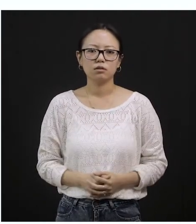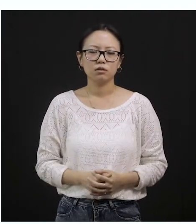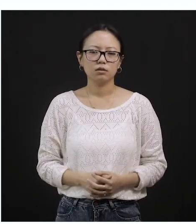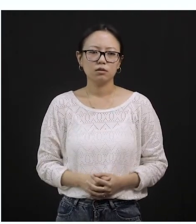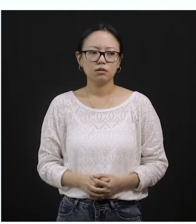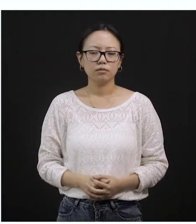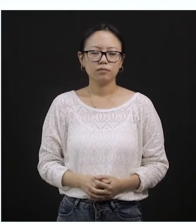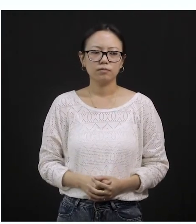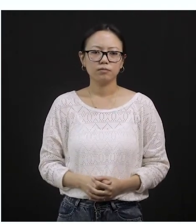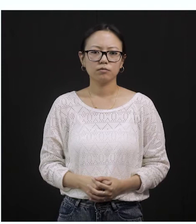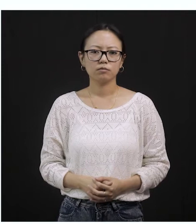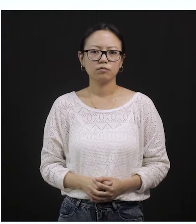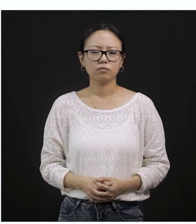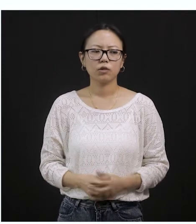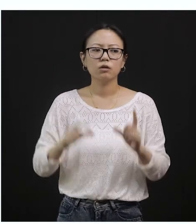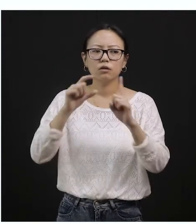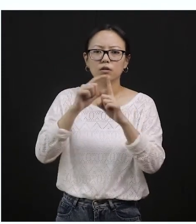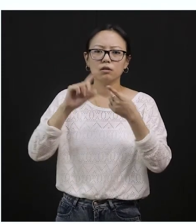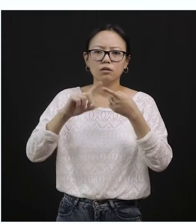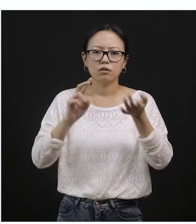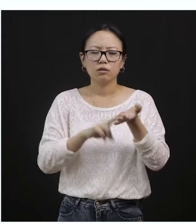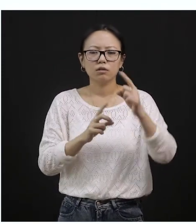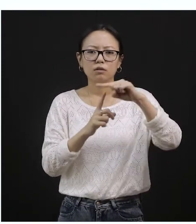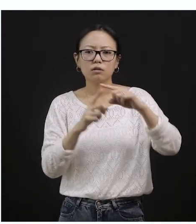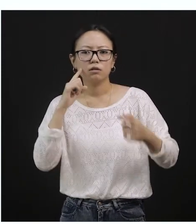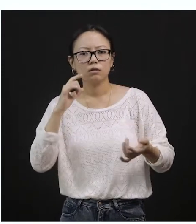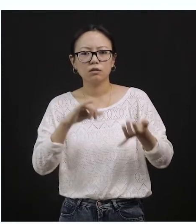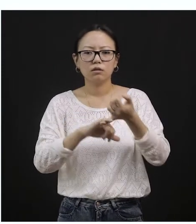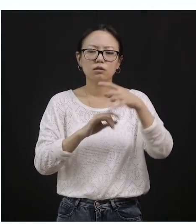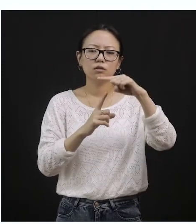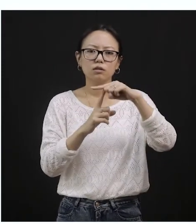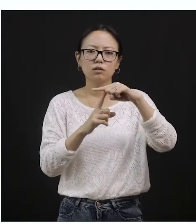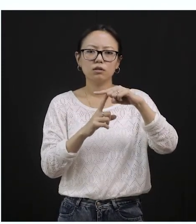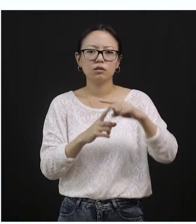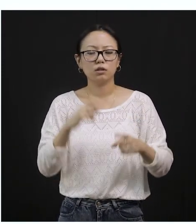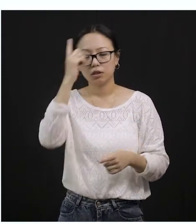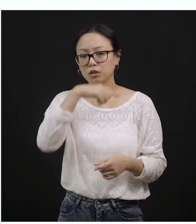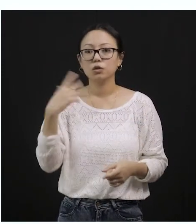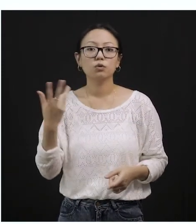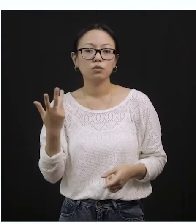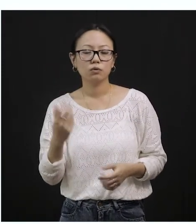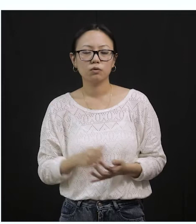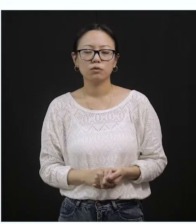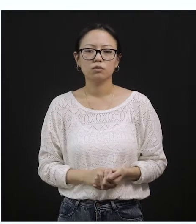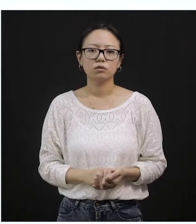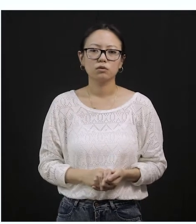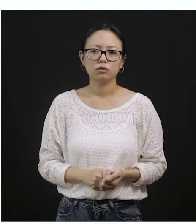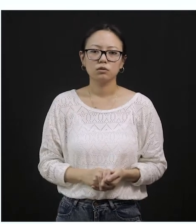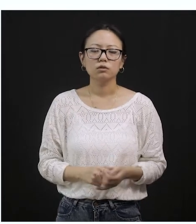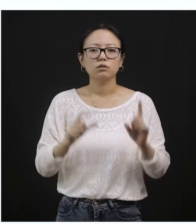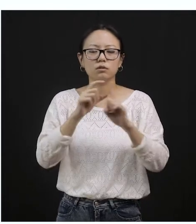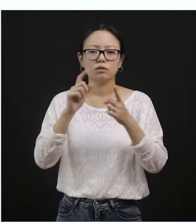DENTIST, dentist. So who is a dentist? So a dentist is someone who used to help us to take care of